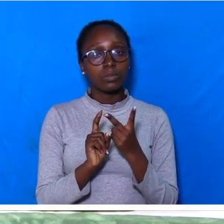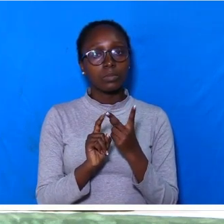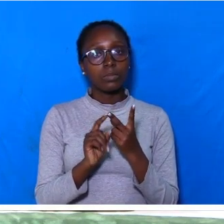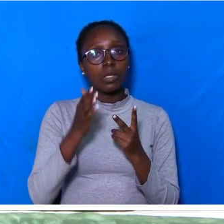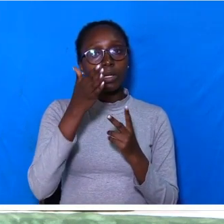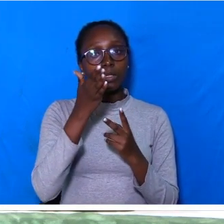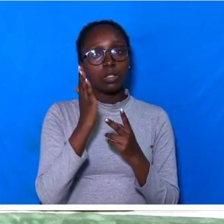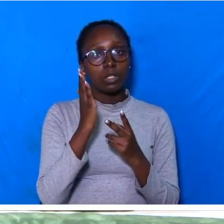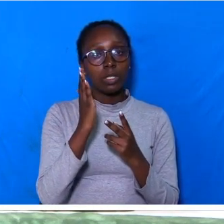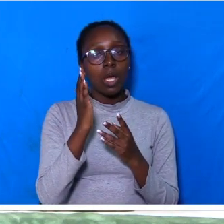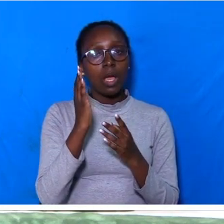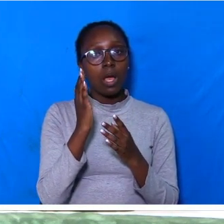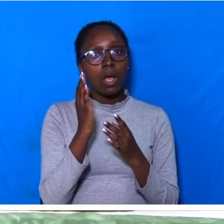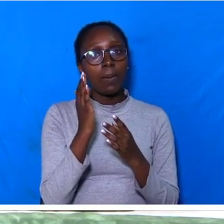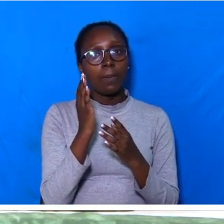God raises